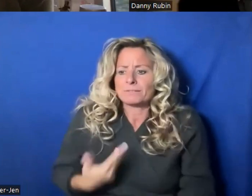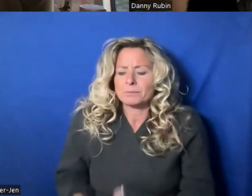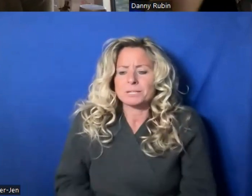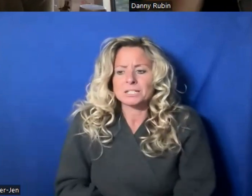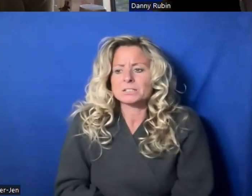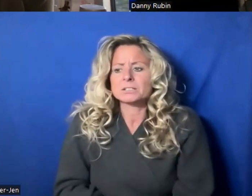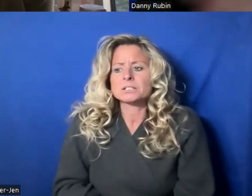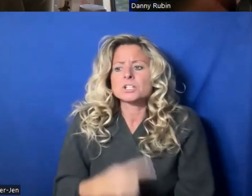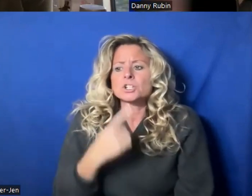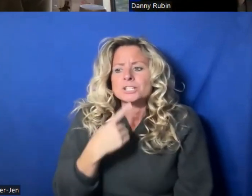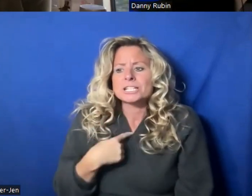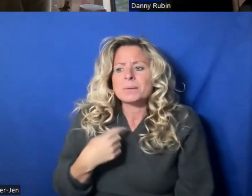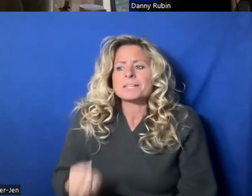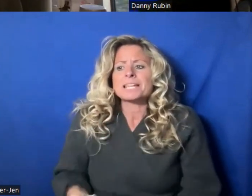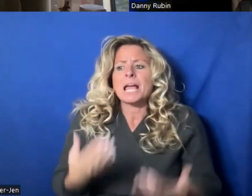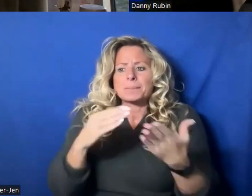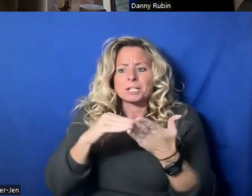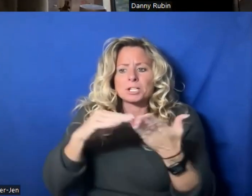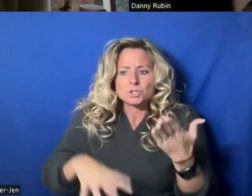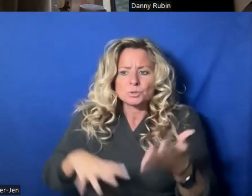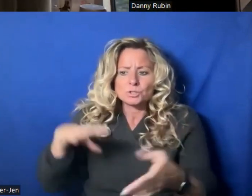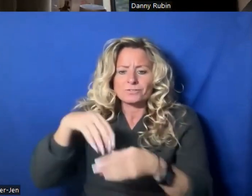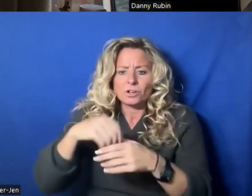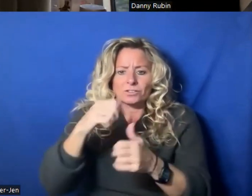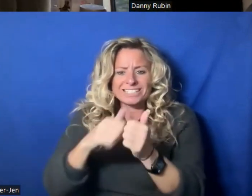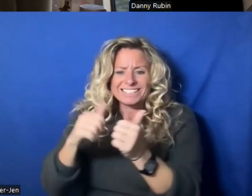can tell me how many students are on each of these teams, but it looks like a